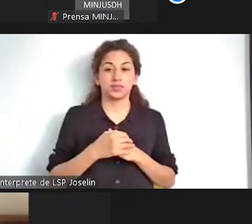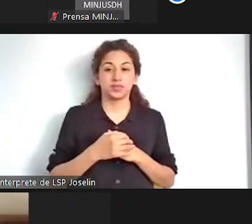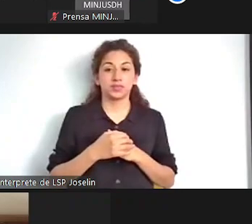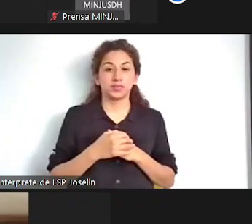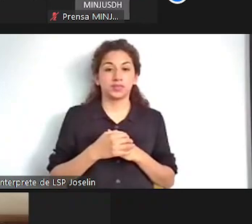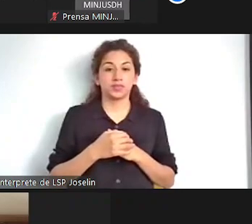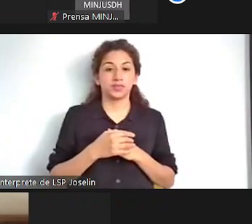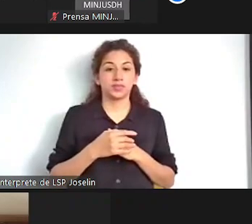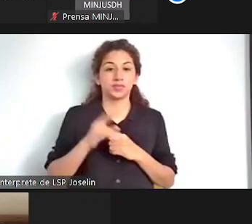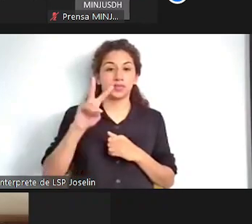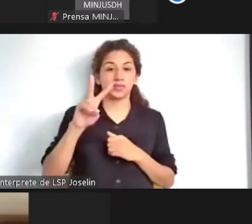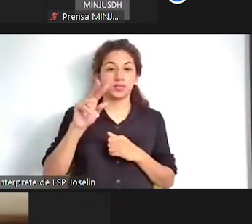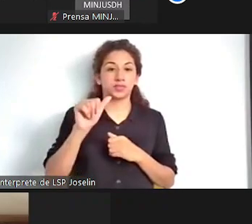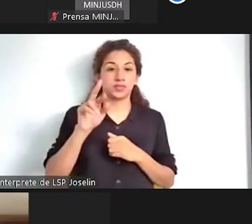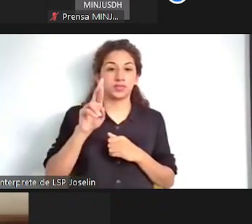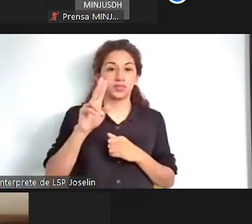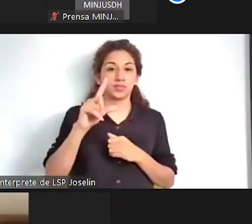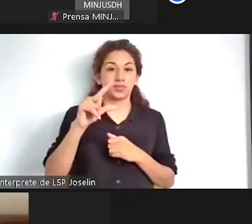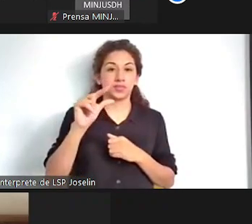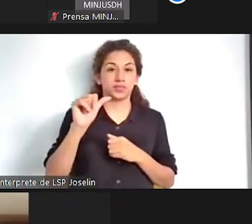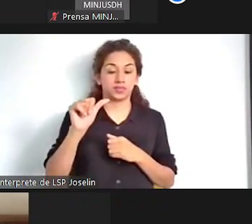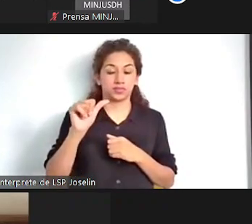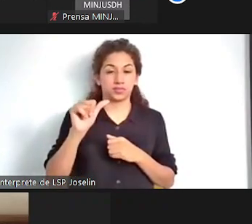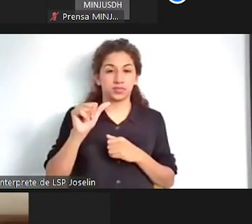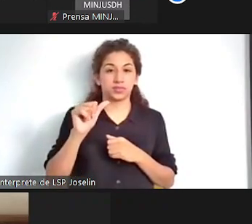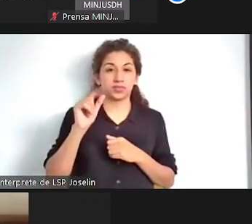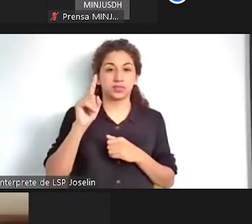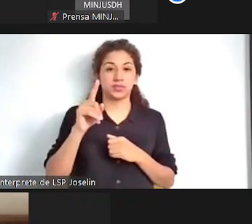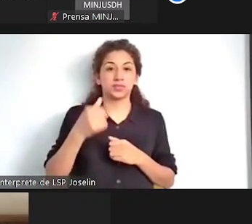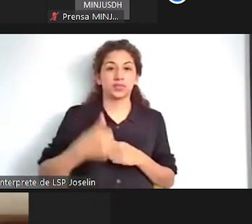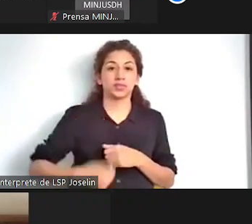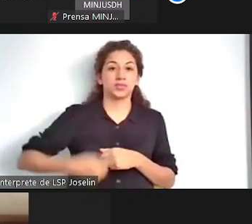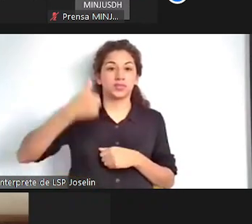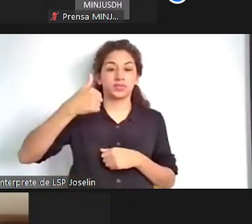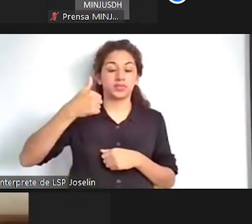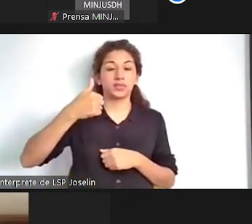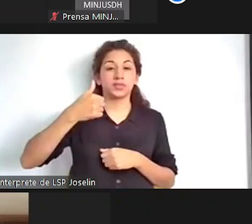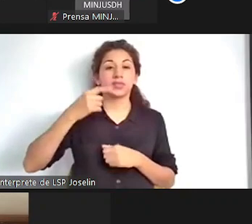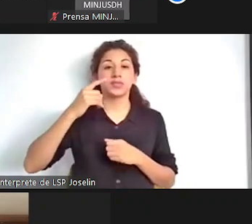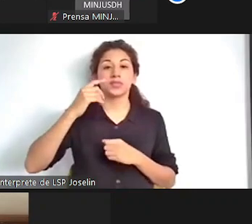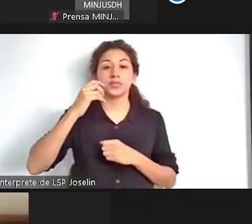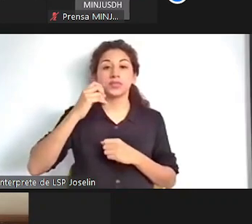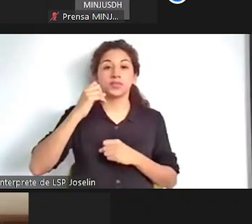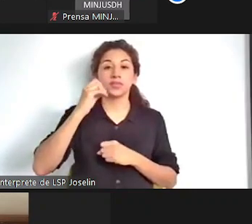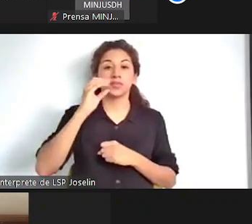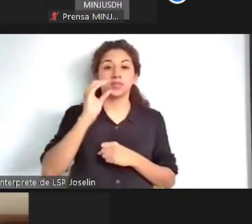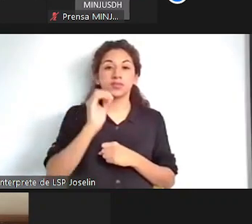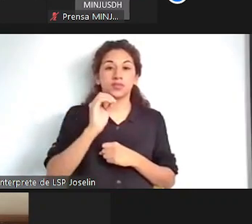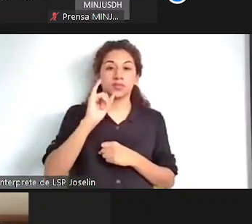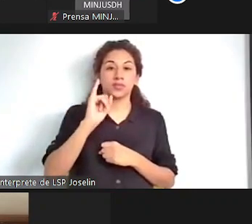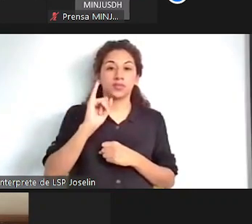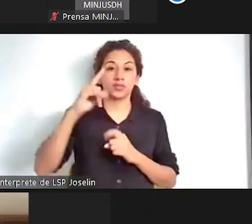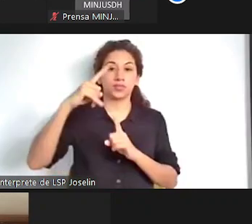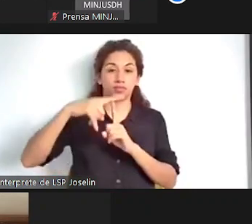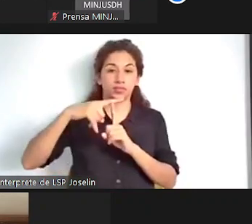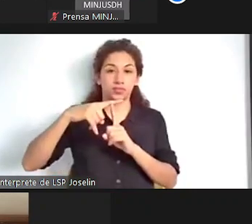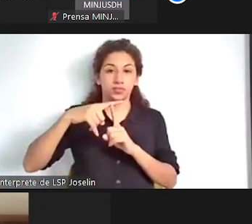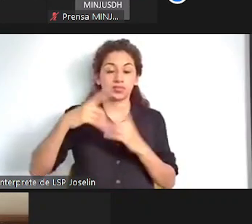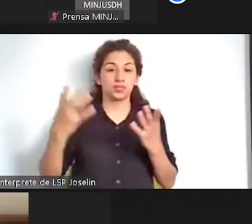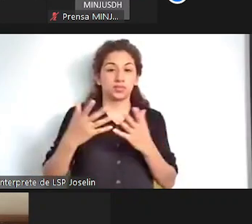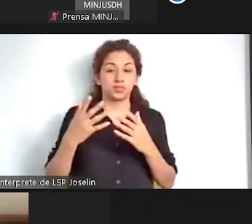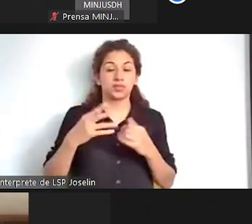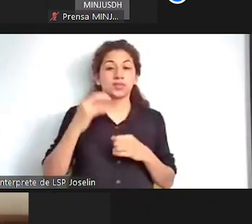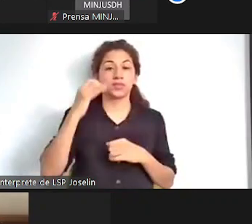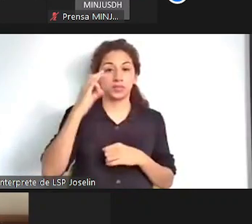question to madame varga director for the department of the international labor organization